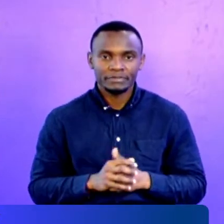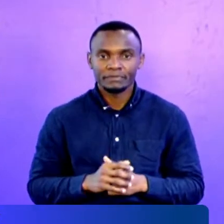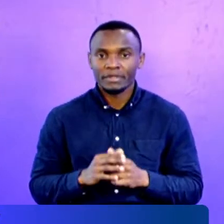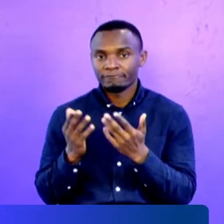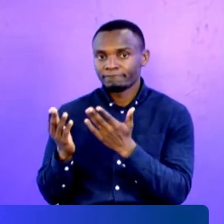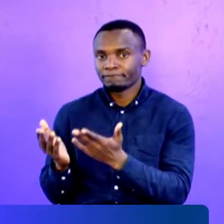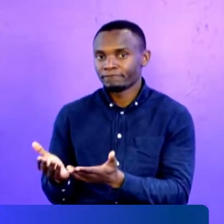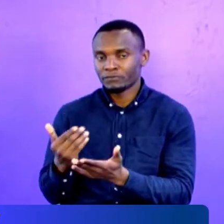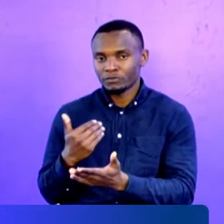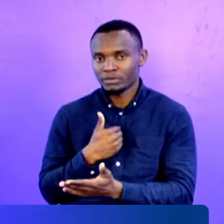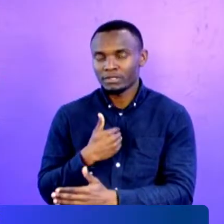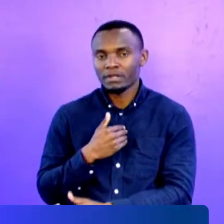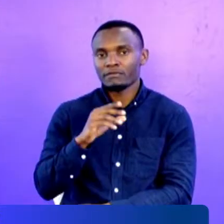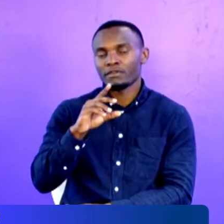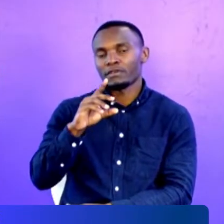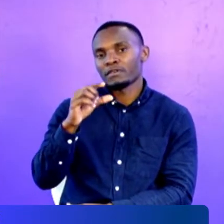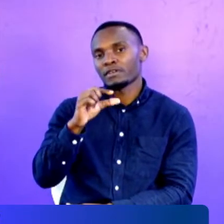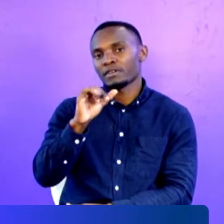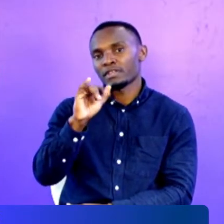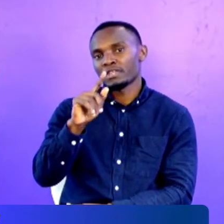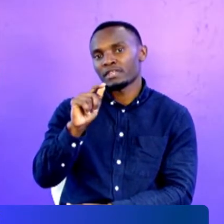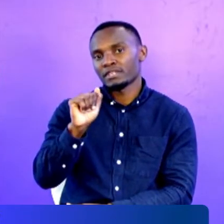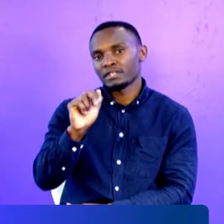are with Mr. Getao. He is the